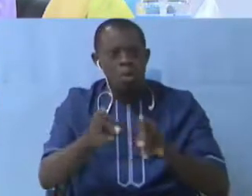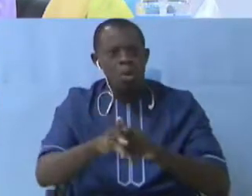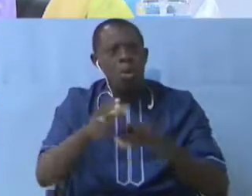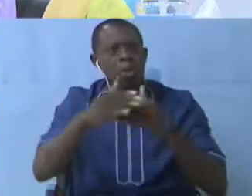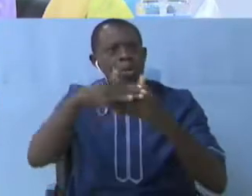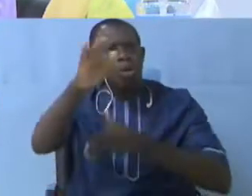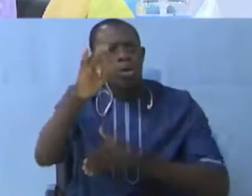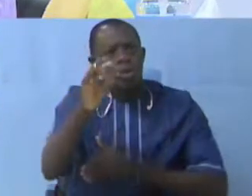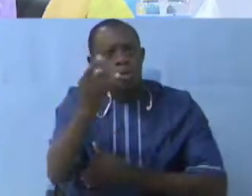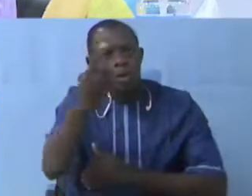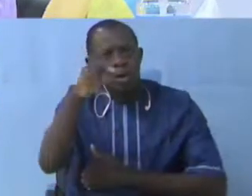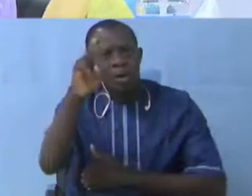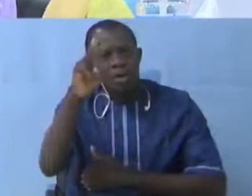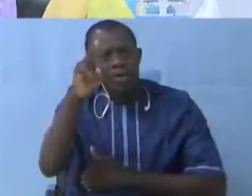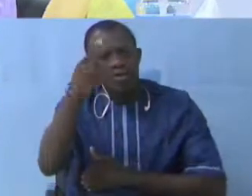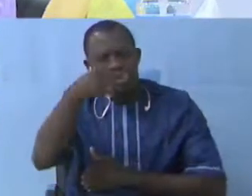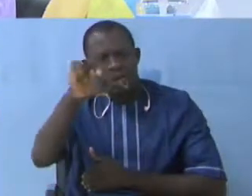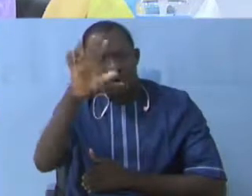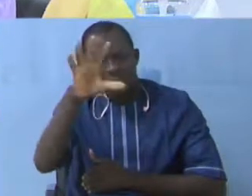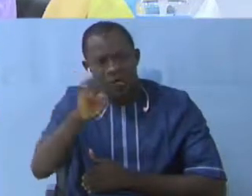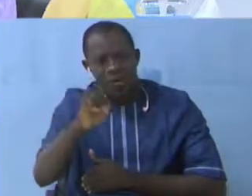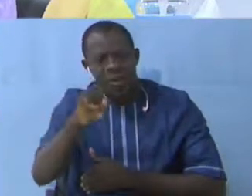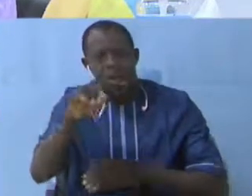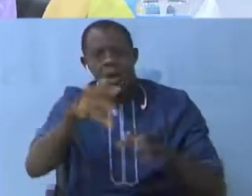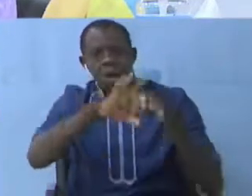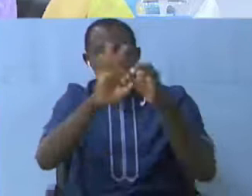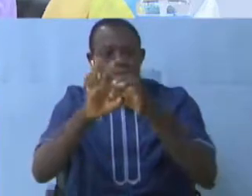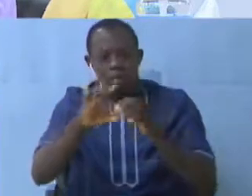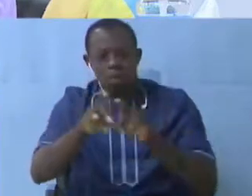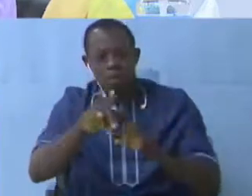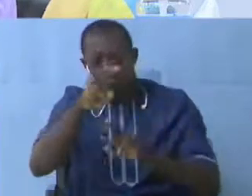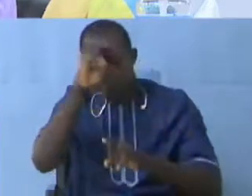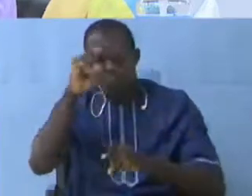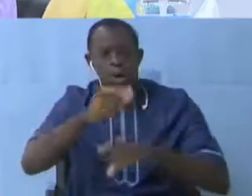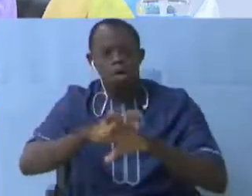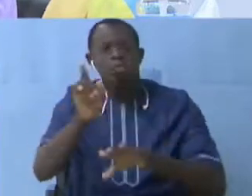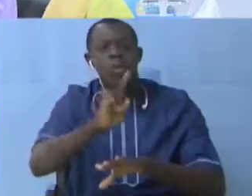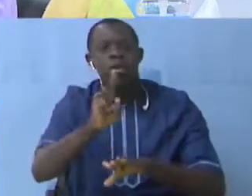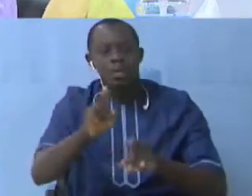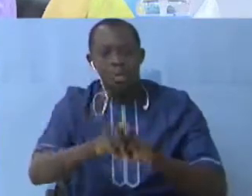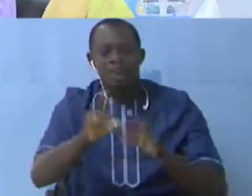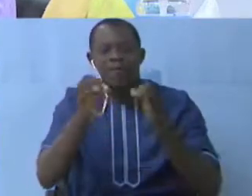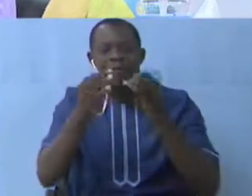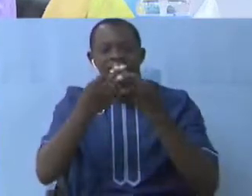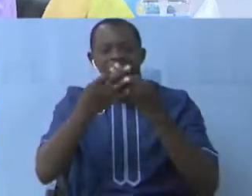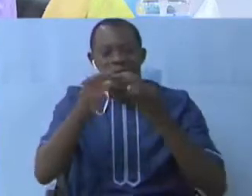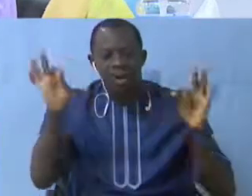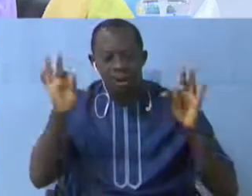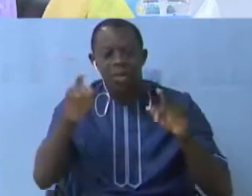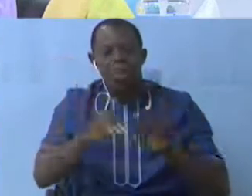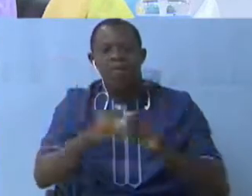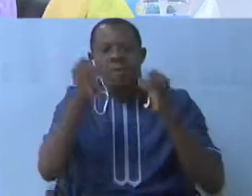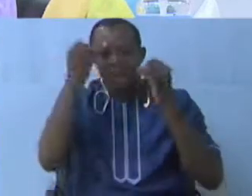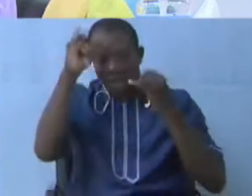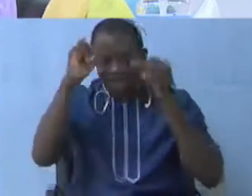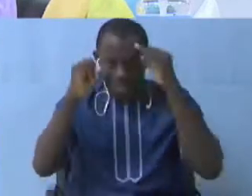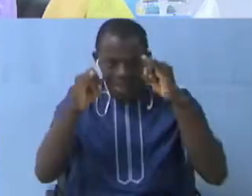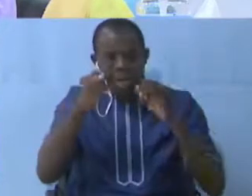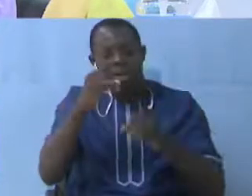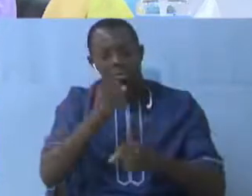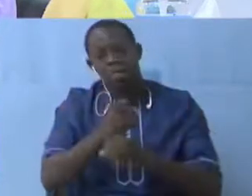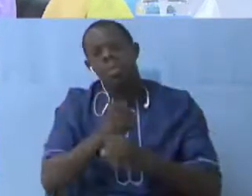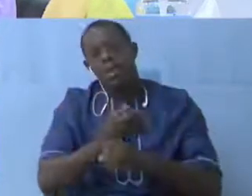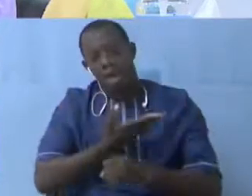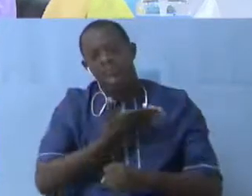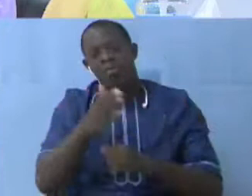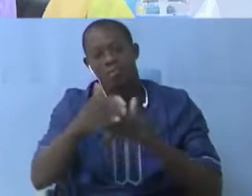150 organizations working on press freedom. Jamono bi nga xam ne loolu nag mu ngi daw ci lañu am nag ndimbal boo xam ne mu ngi tukkee ci benn mbootaay